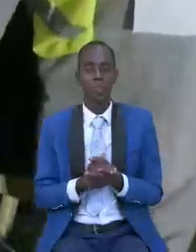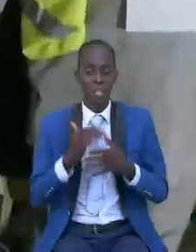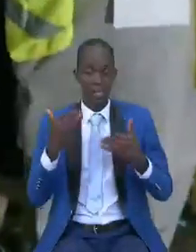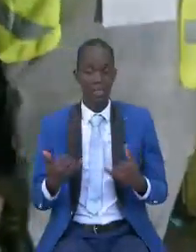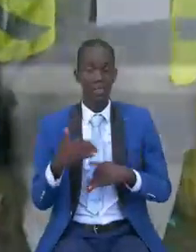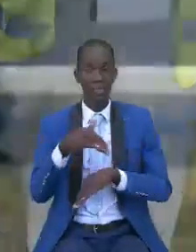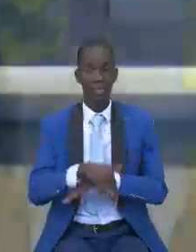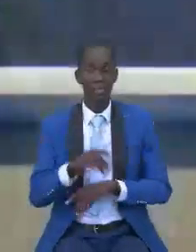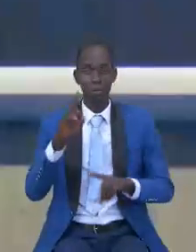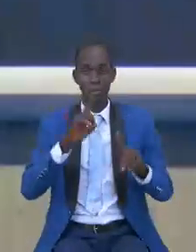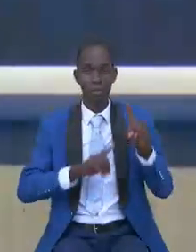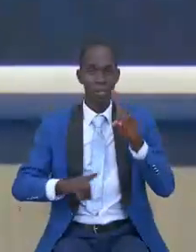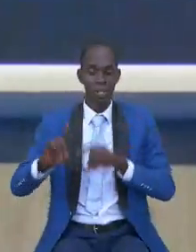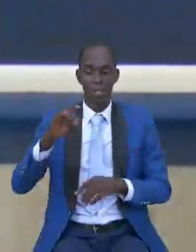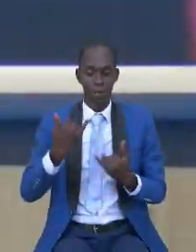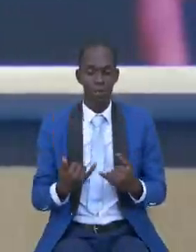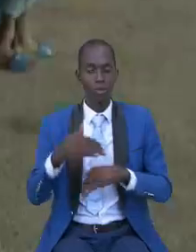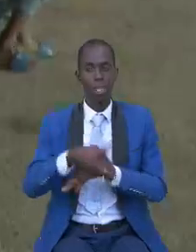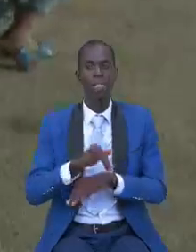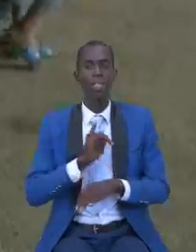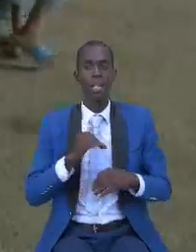Tonight, I have a miracle.